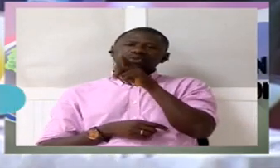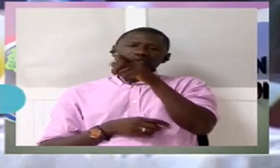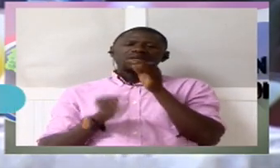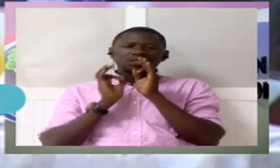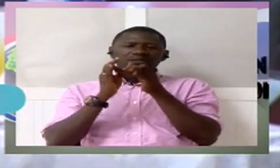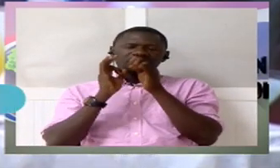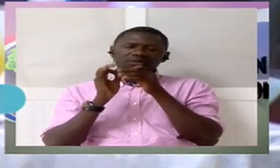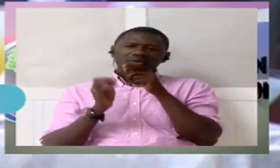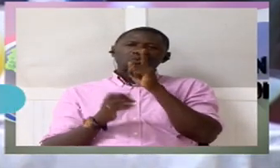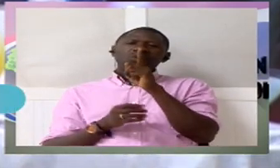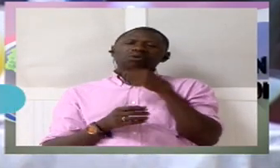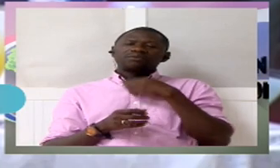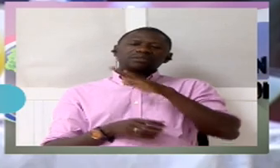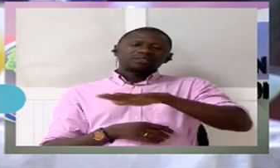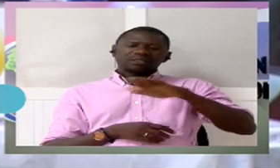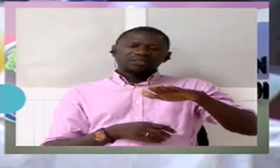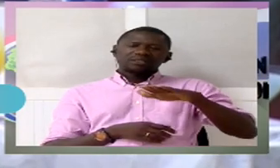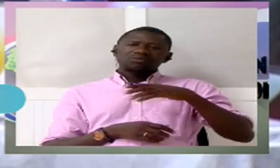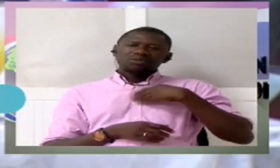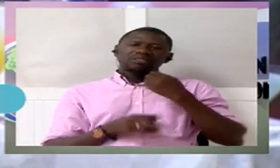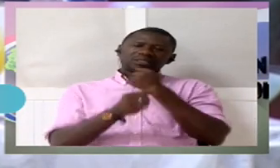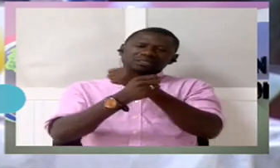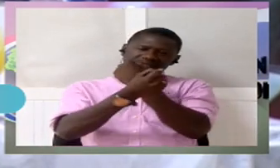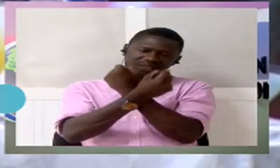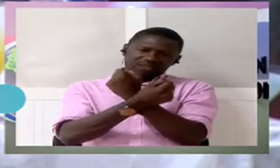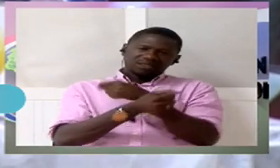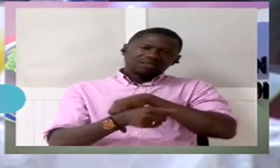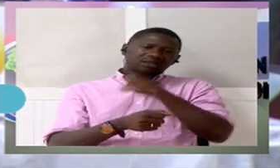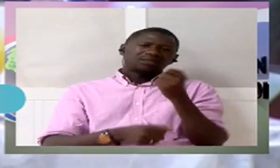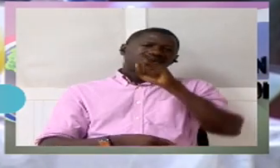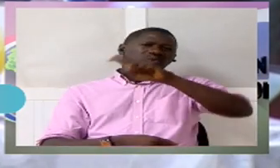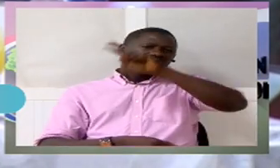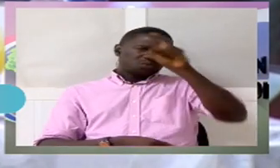that one of your children was arrested and